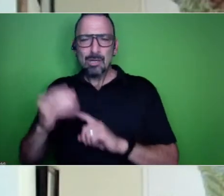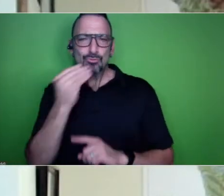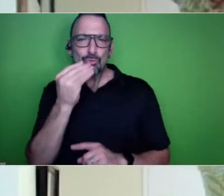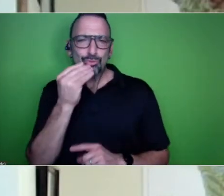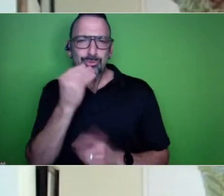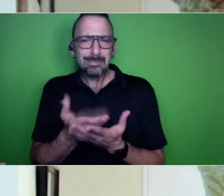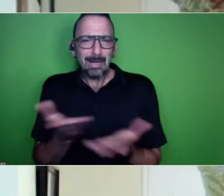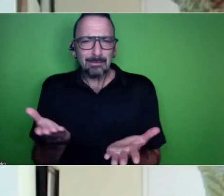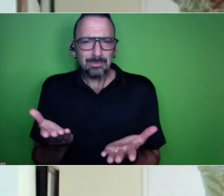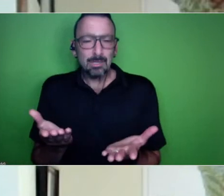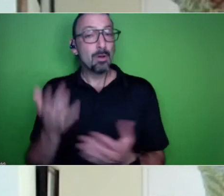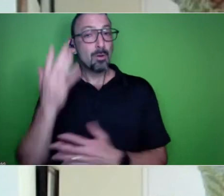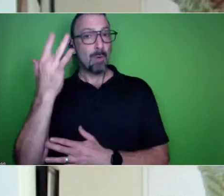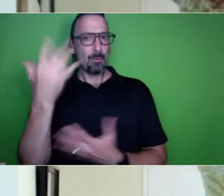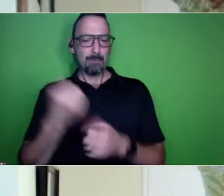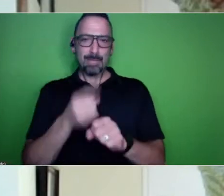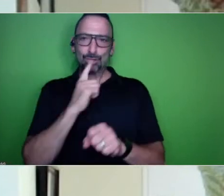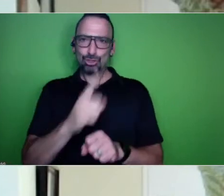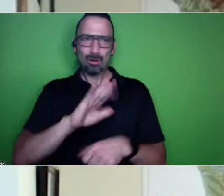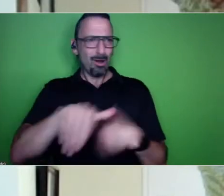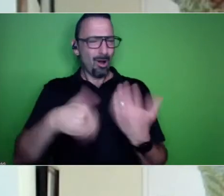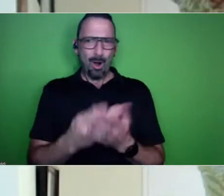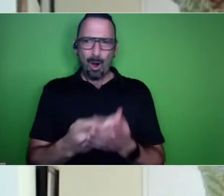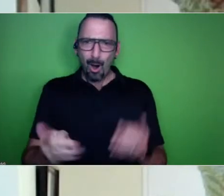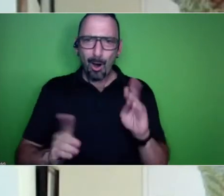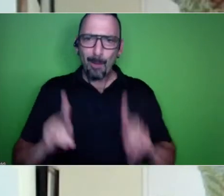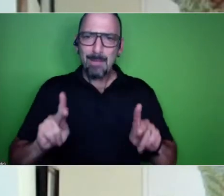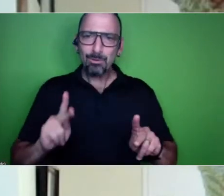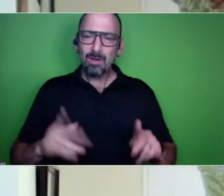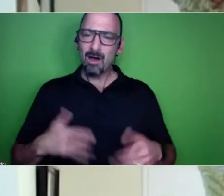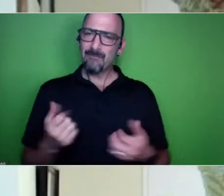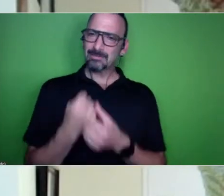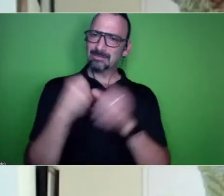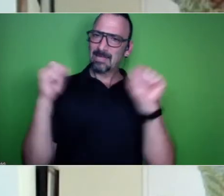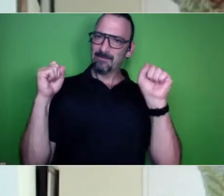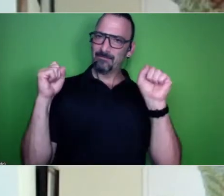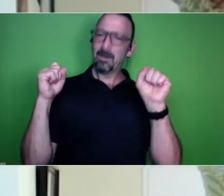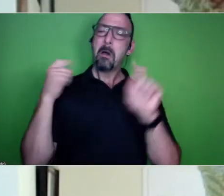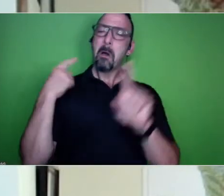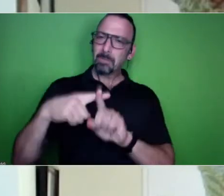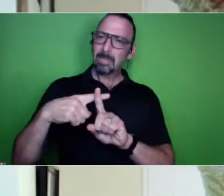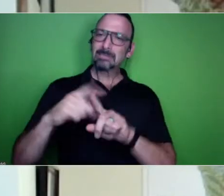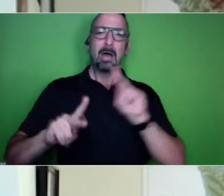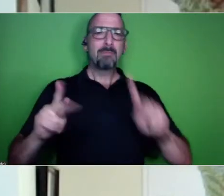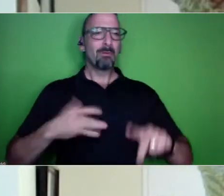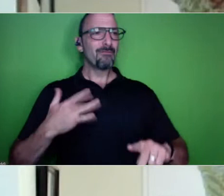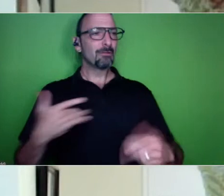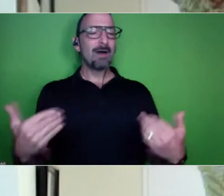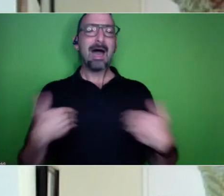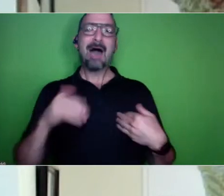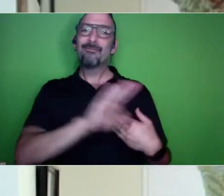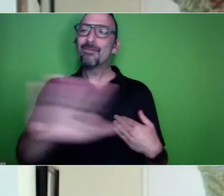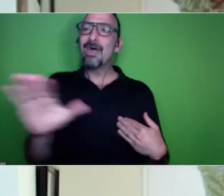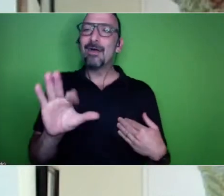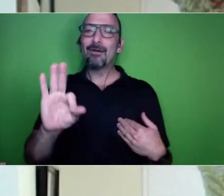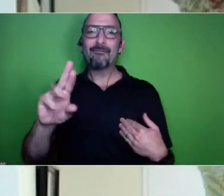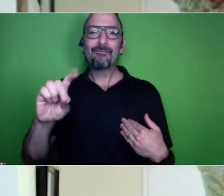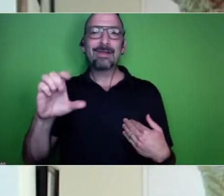of transparency and consumer protection, allowing everyone their freedoms. So in